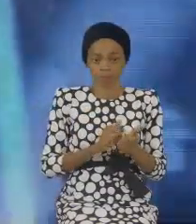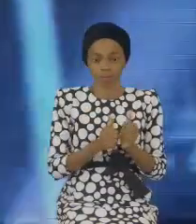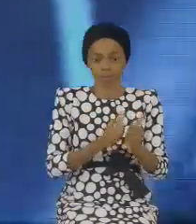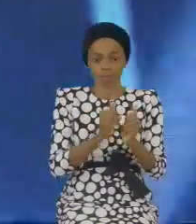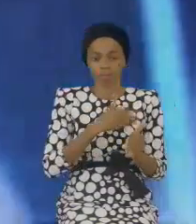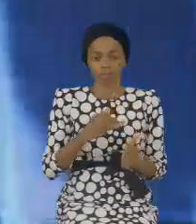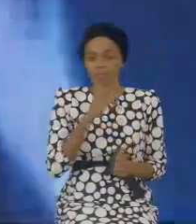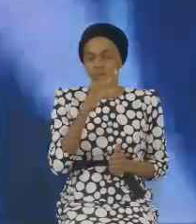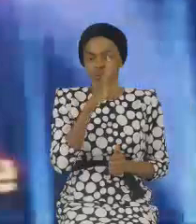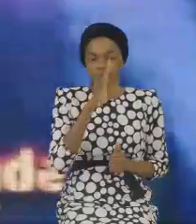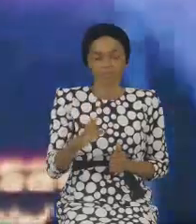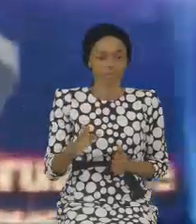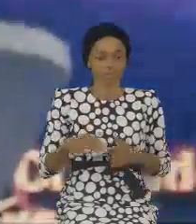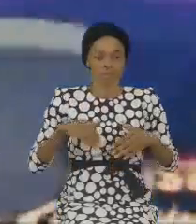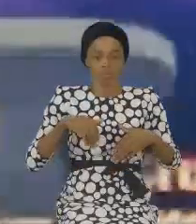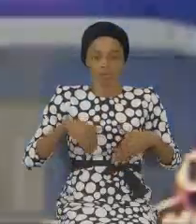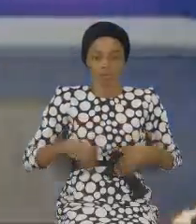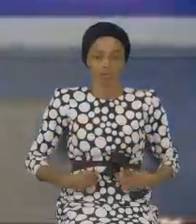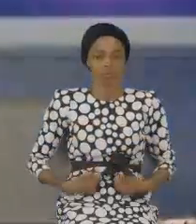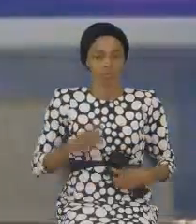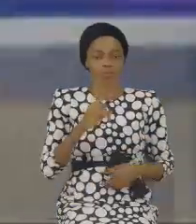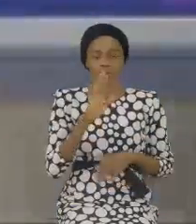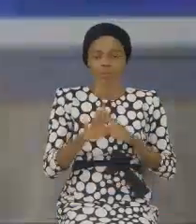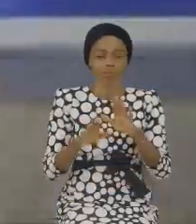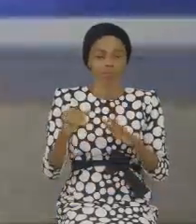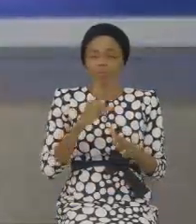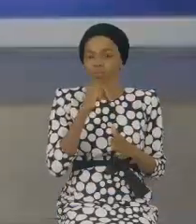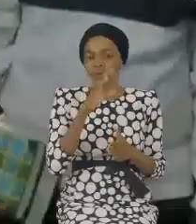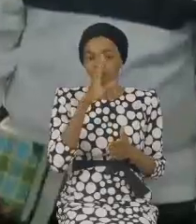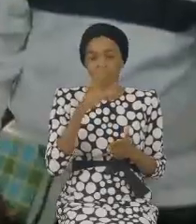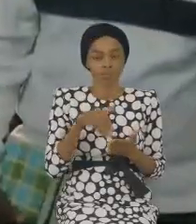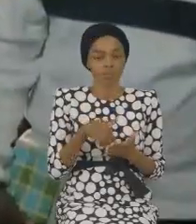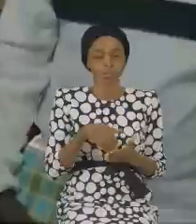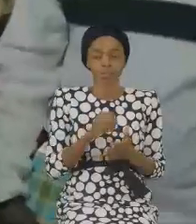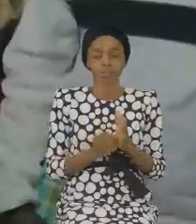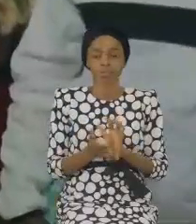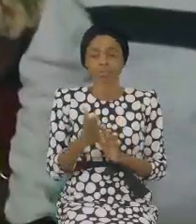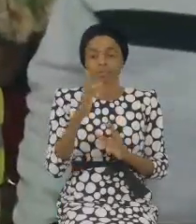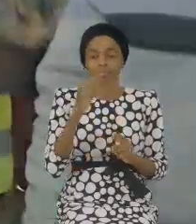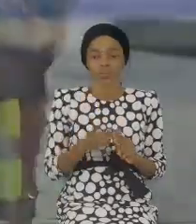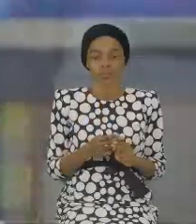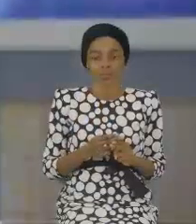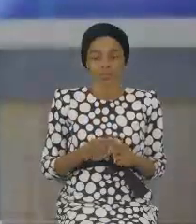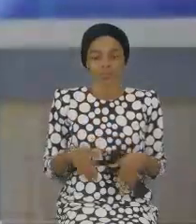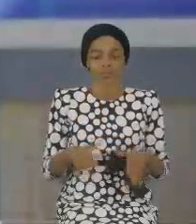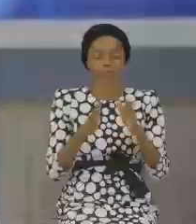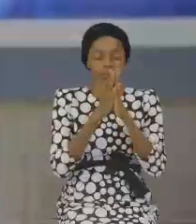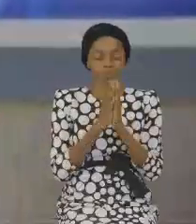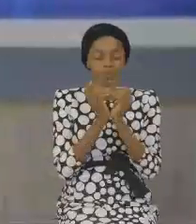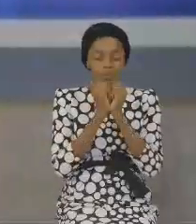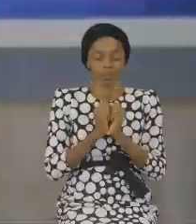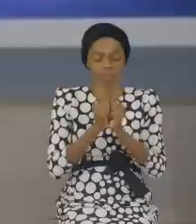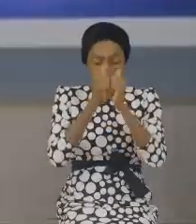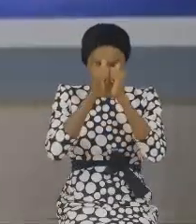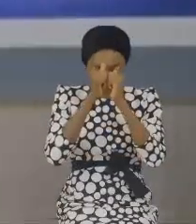You walk in this way, you will not be tired in Jesus' name. Amen. Let's pray together.